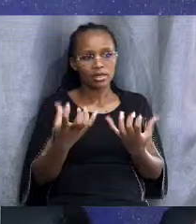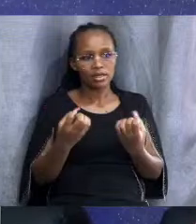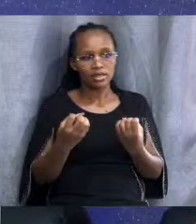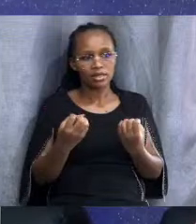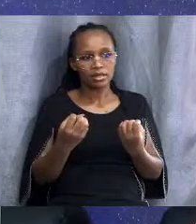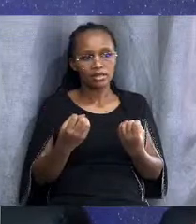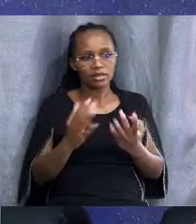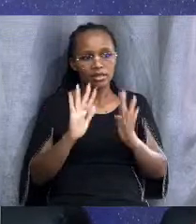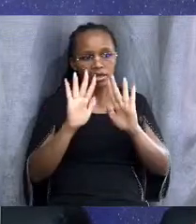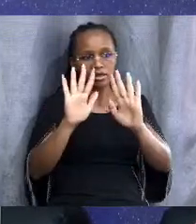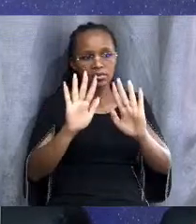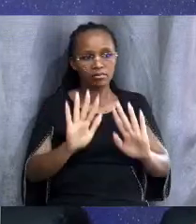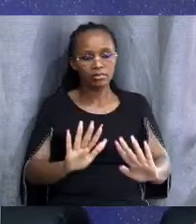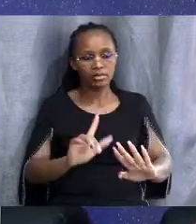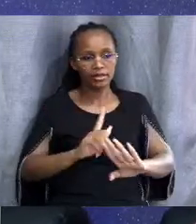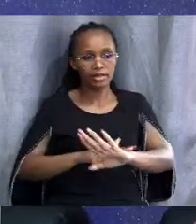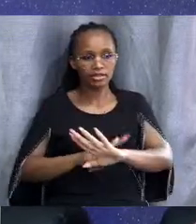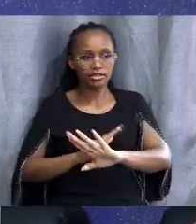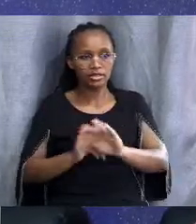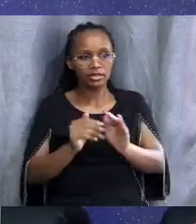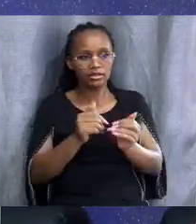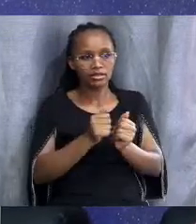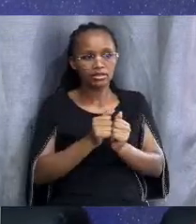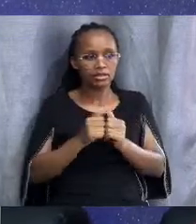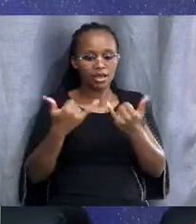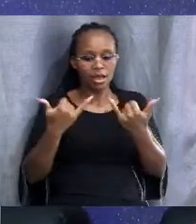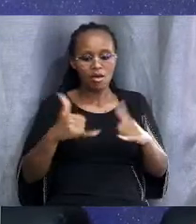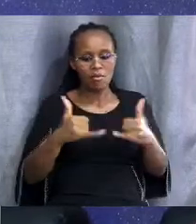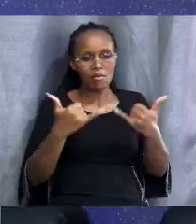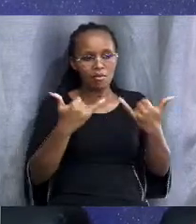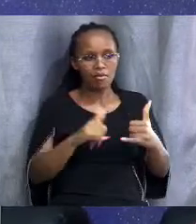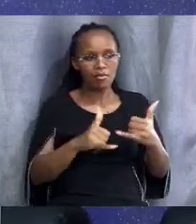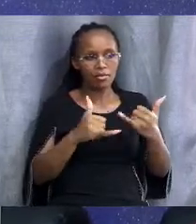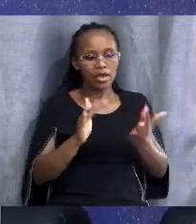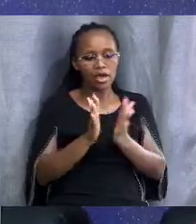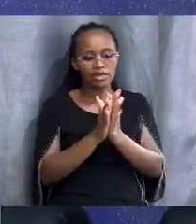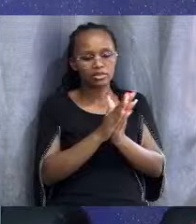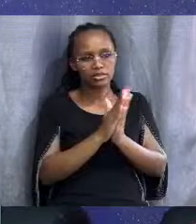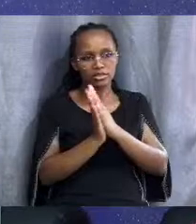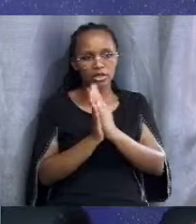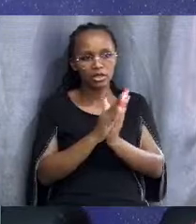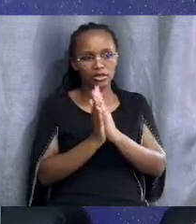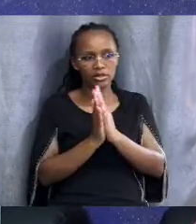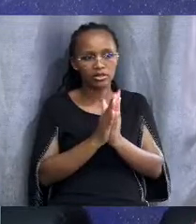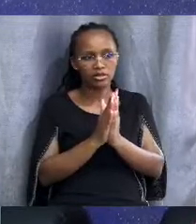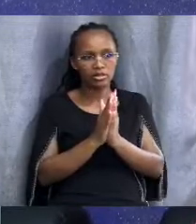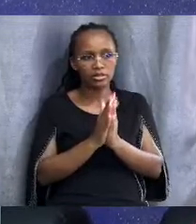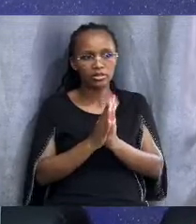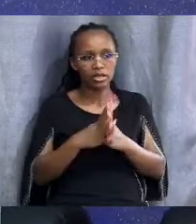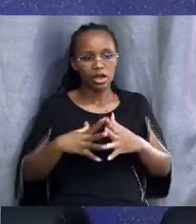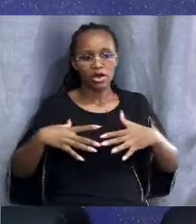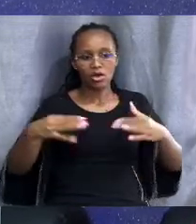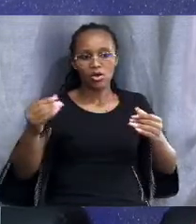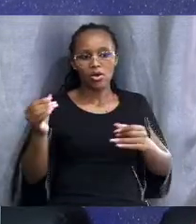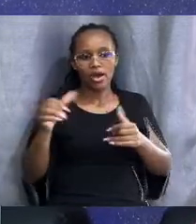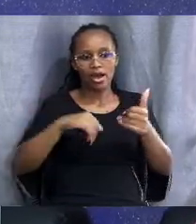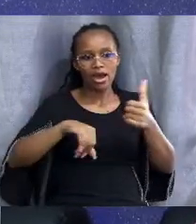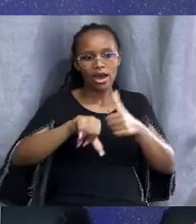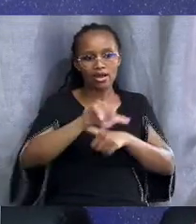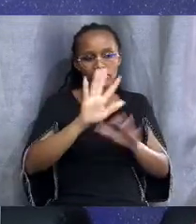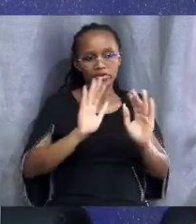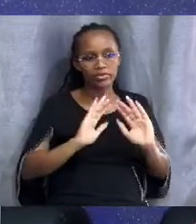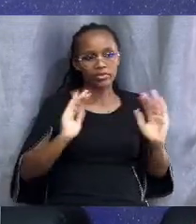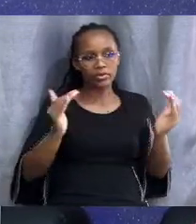We shared so many precious moments together, playing games, sharing stories, exploring the world around us,